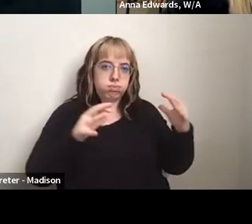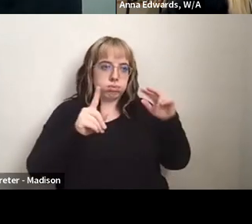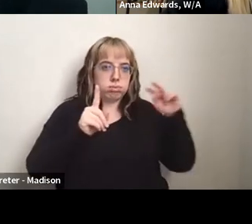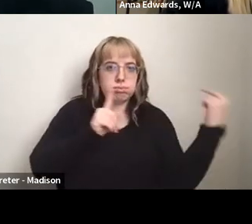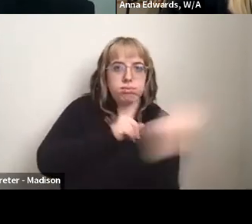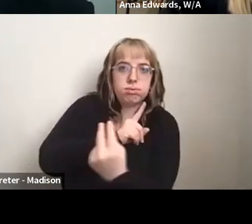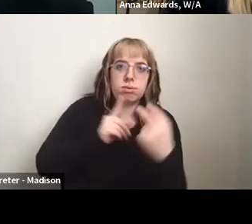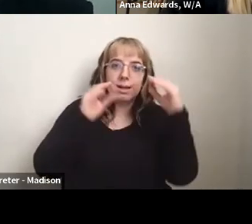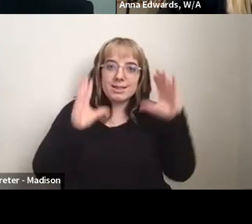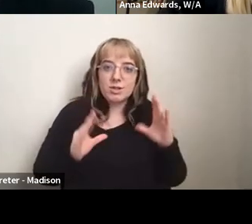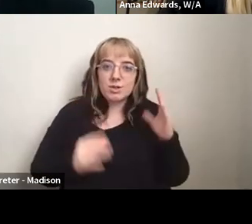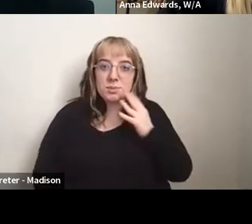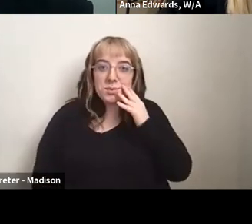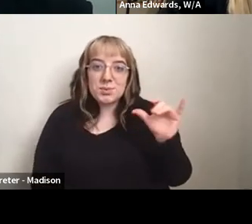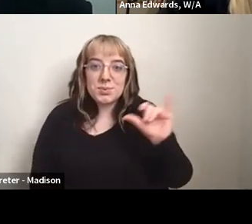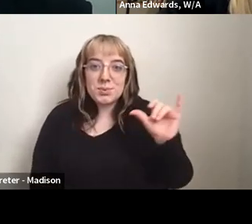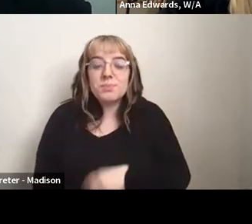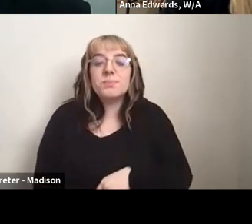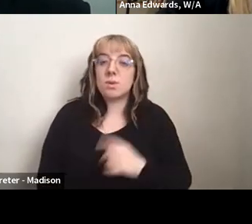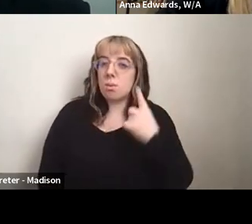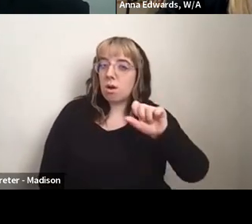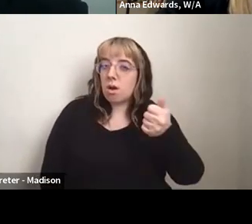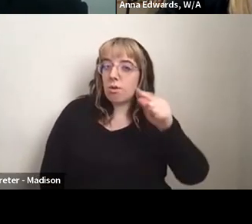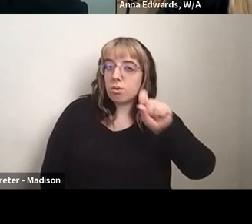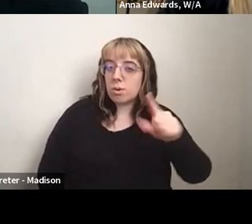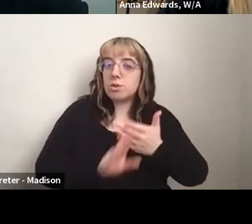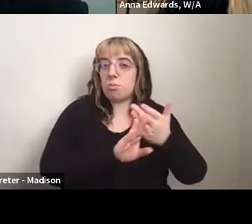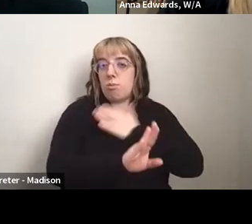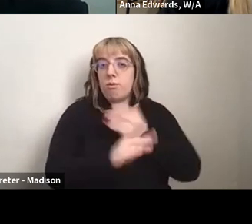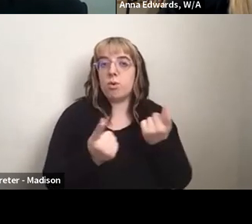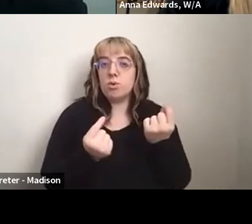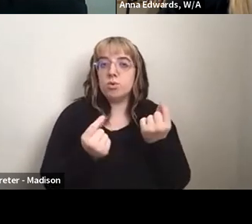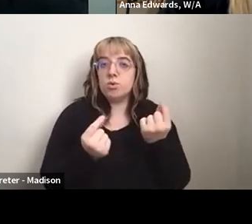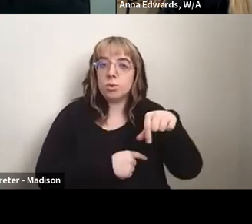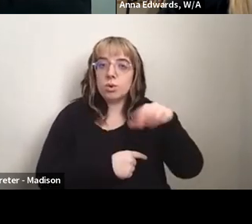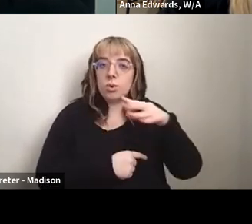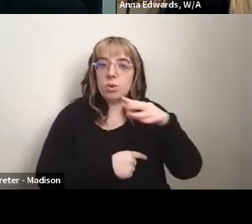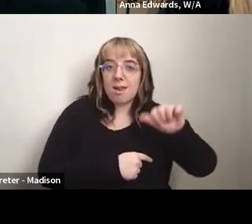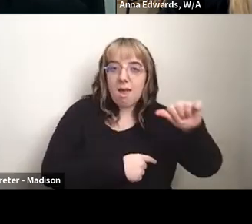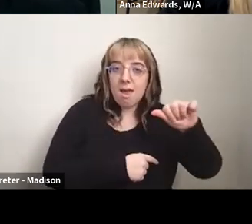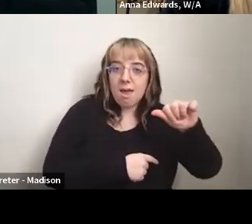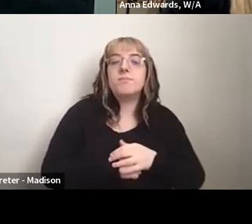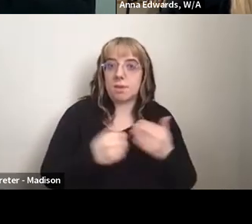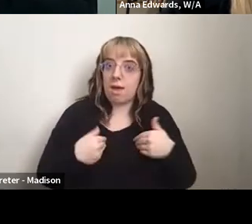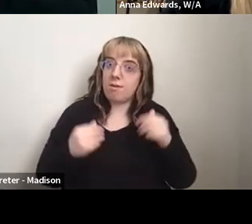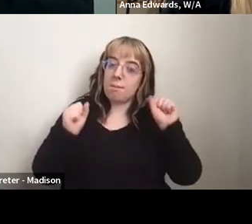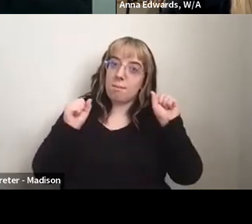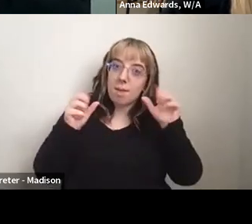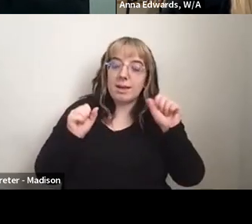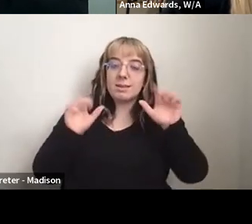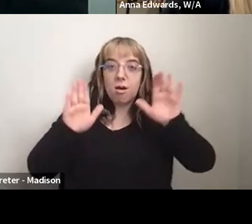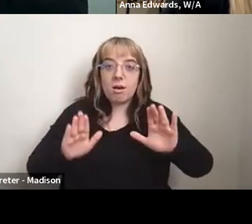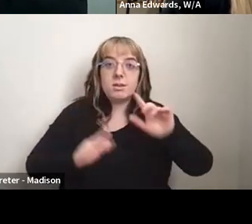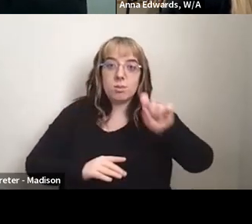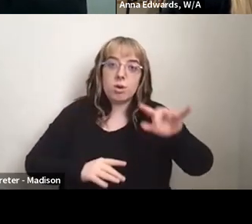experiencing as well. One other question before we get to the Q&A, and there are some great questions that have already been dropped in